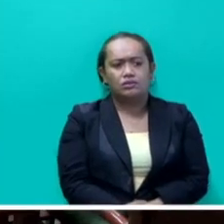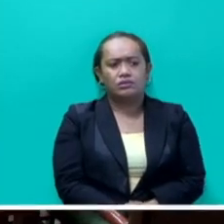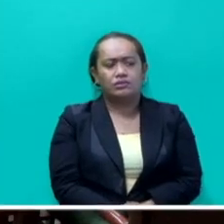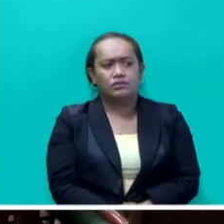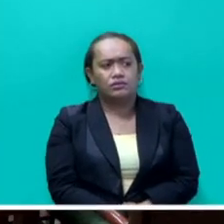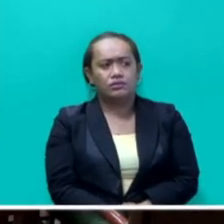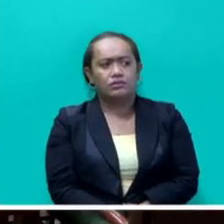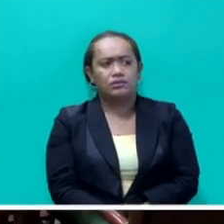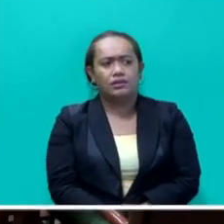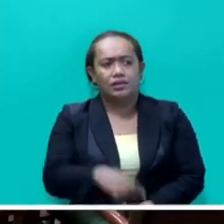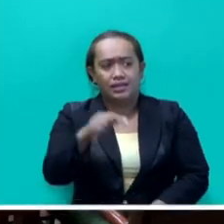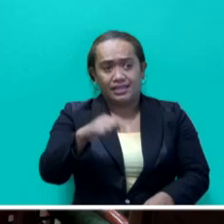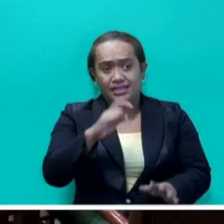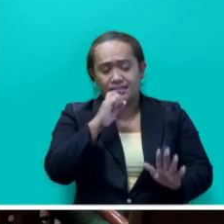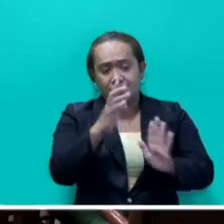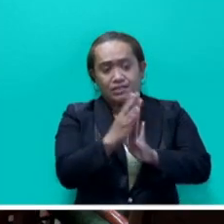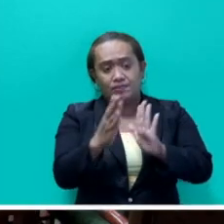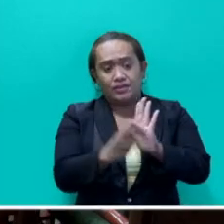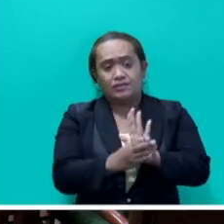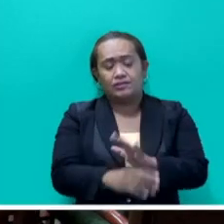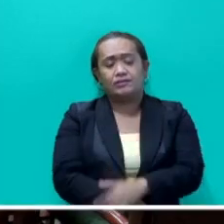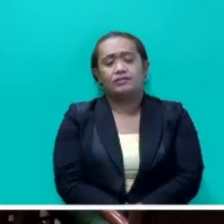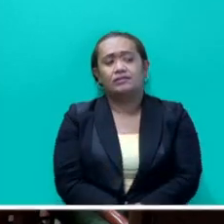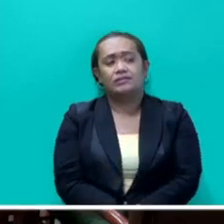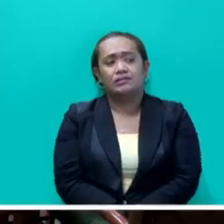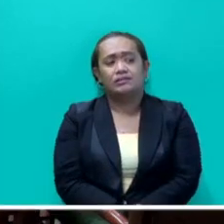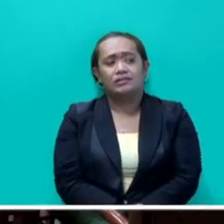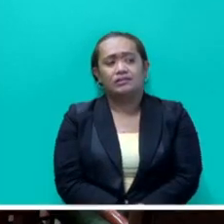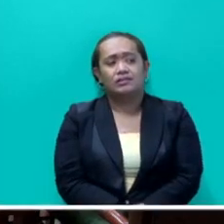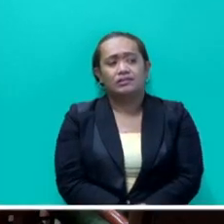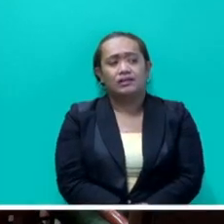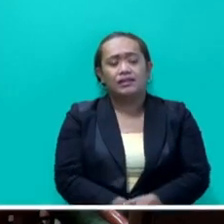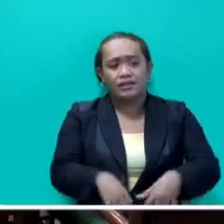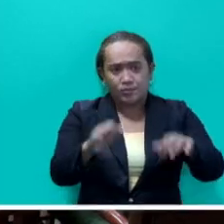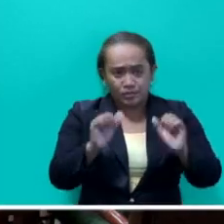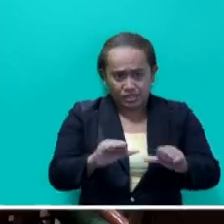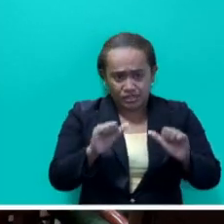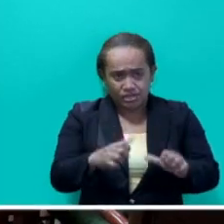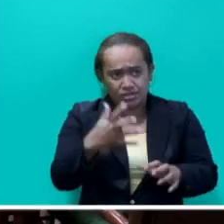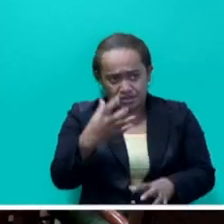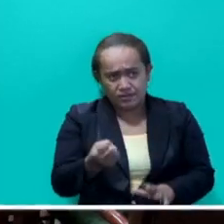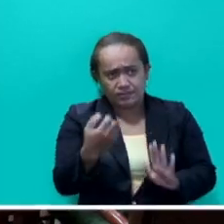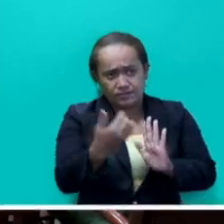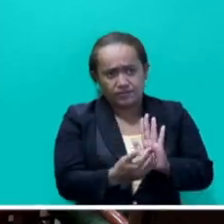this is the bill. And the protection, it's here, Mr. Speaker, sir.